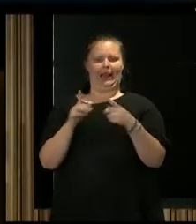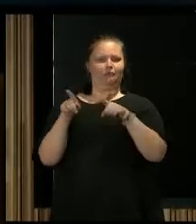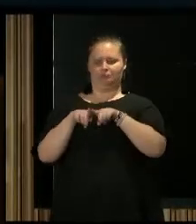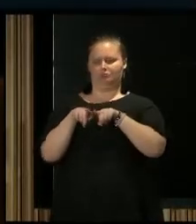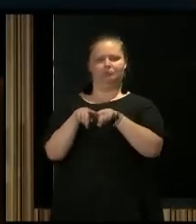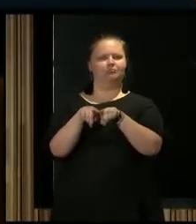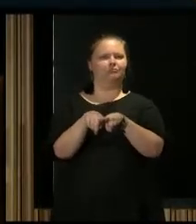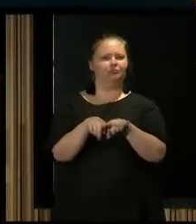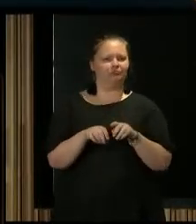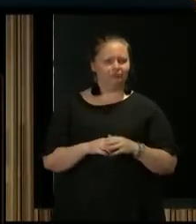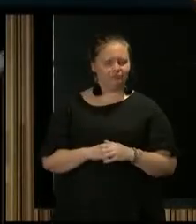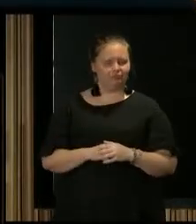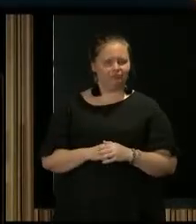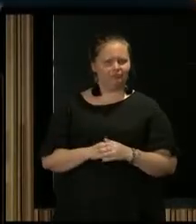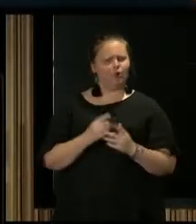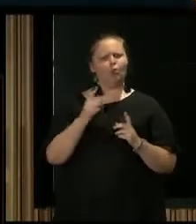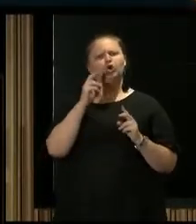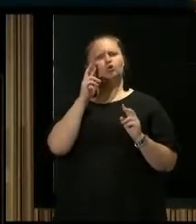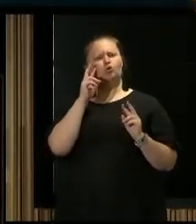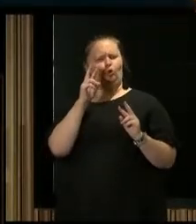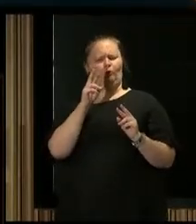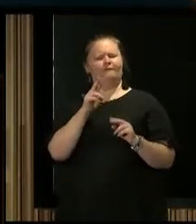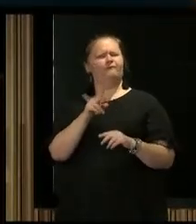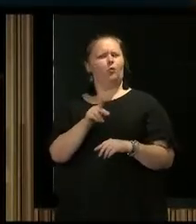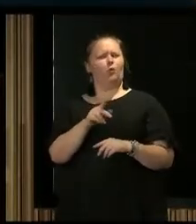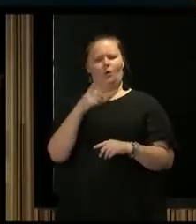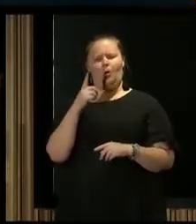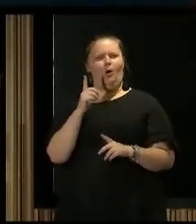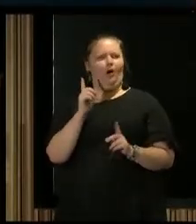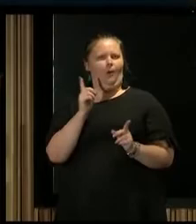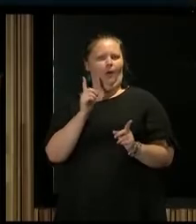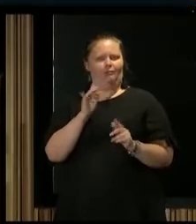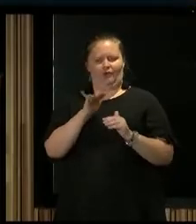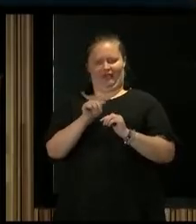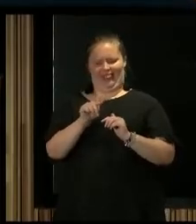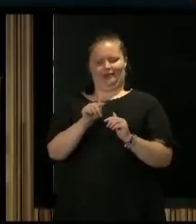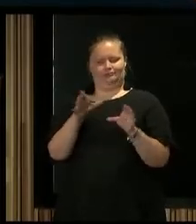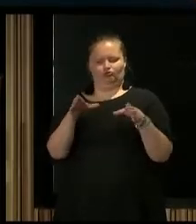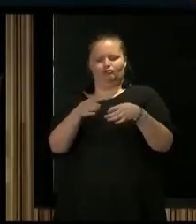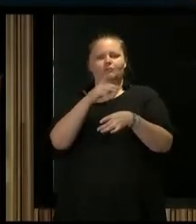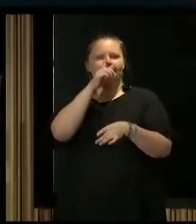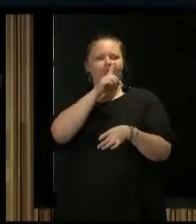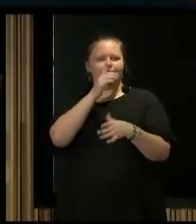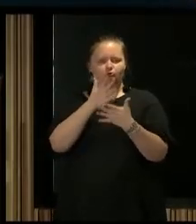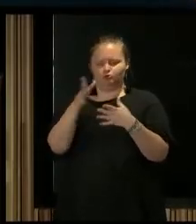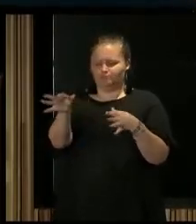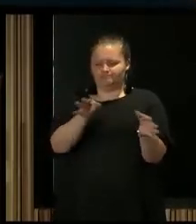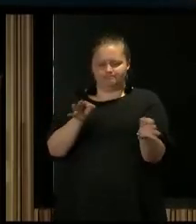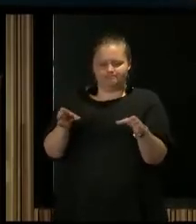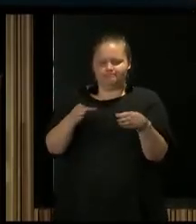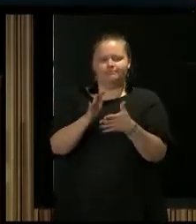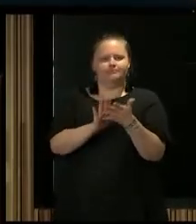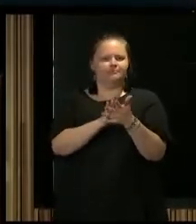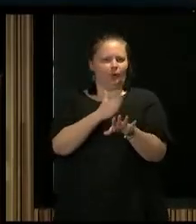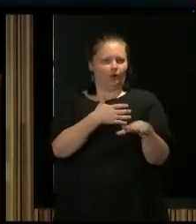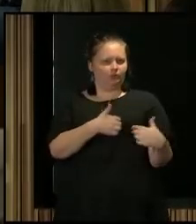Mm. What do you look for? What do you think that has been the case? What is it about the people that you've pulled together that makes that work so